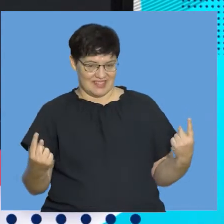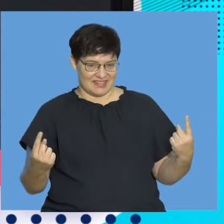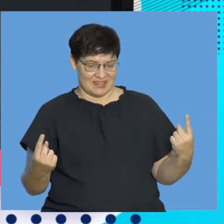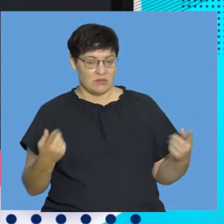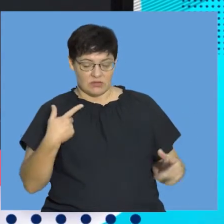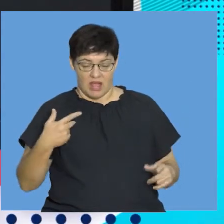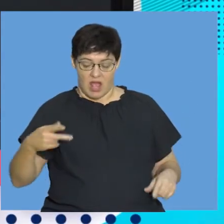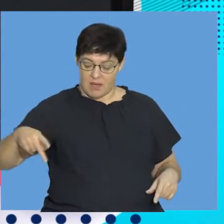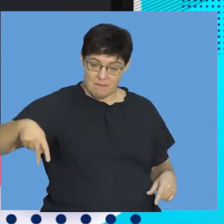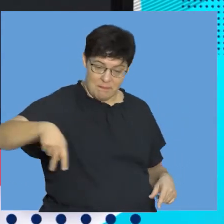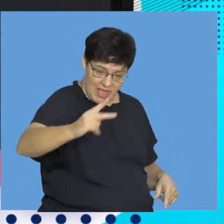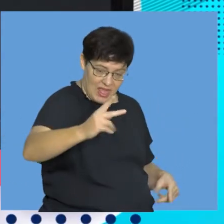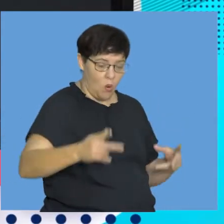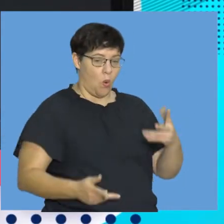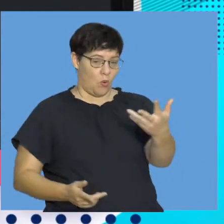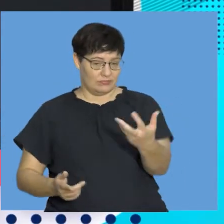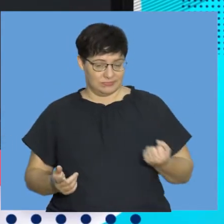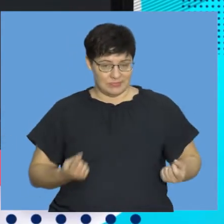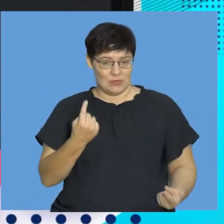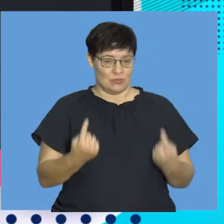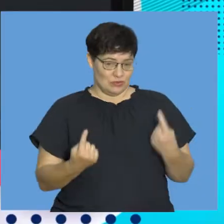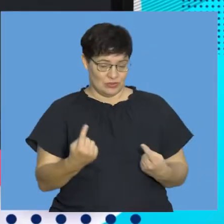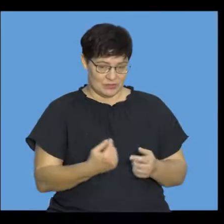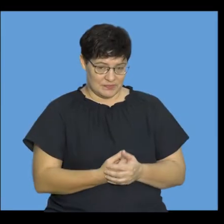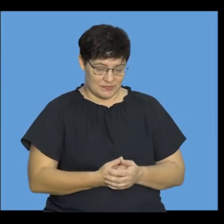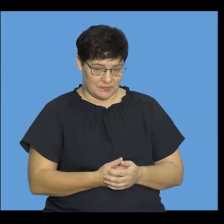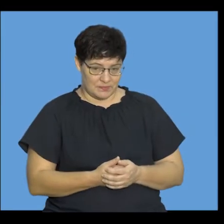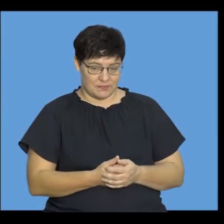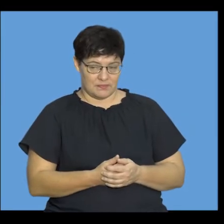when is it an outflow and when is it an inflow of cash.